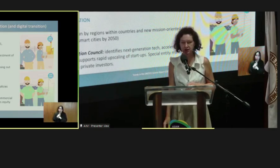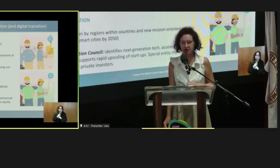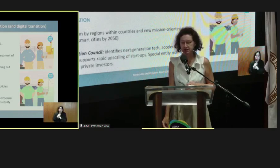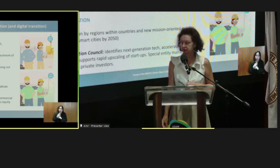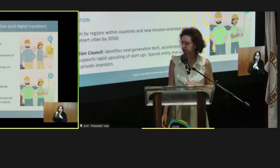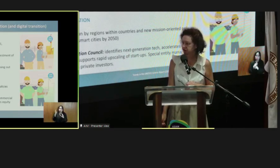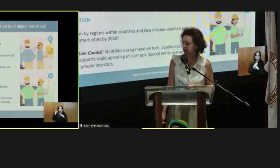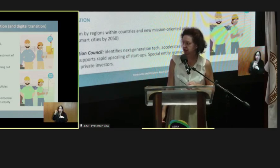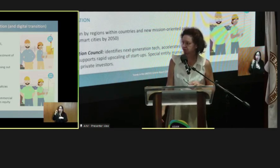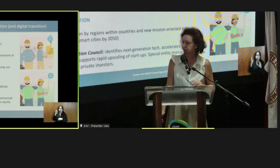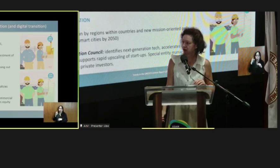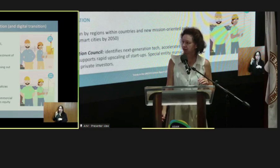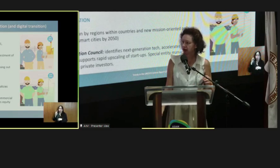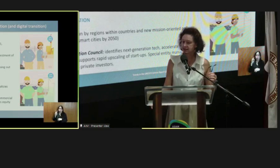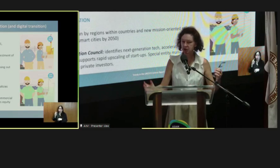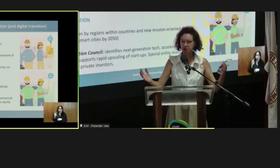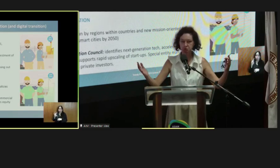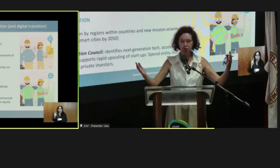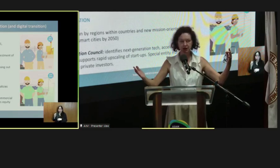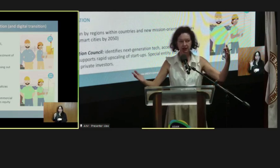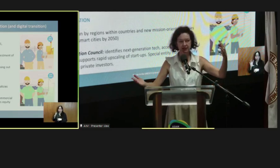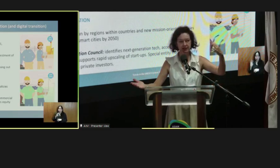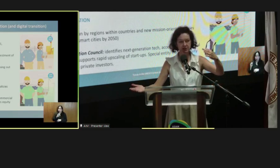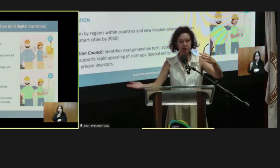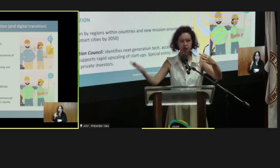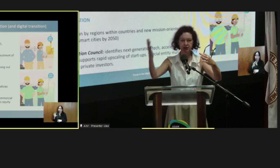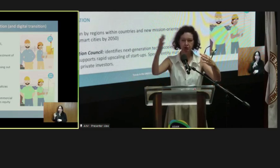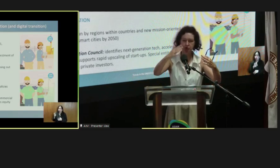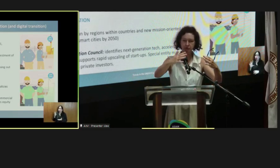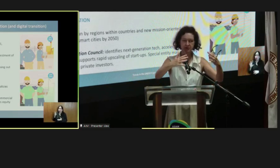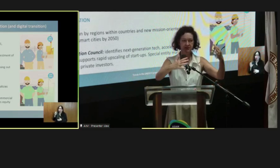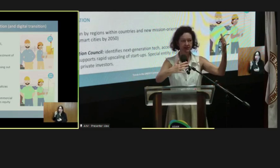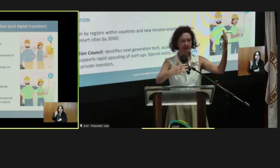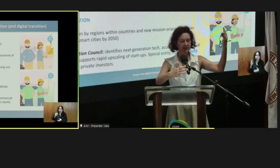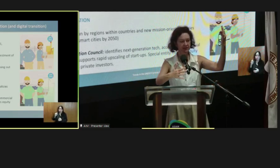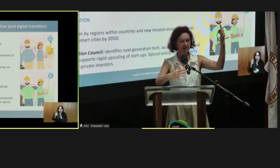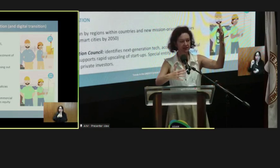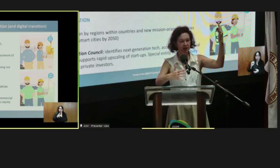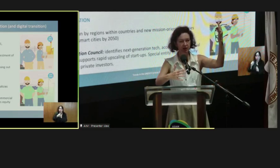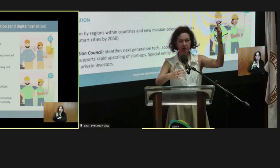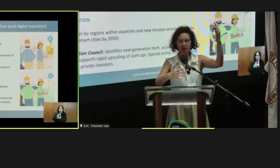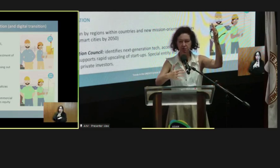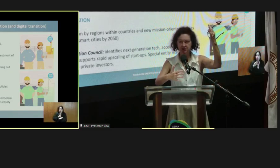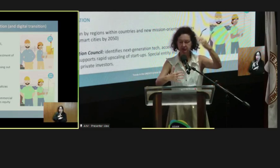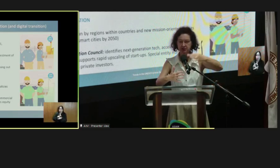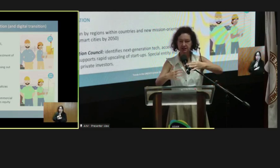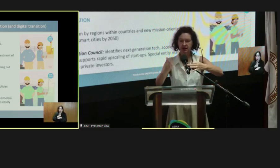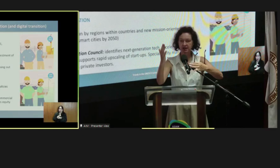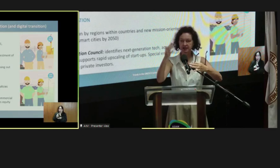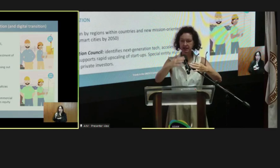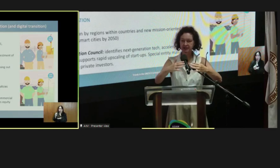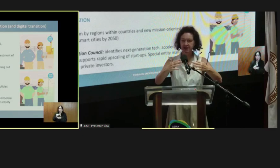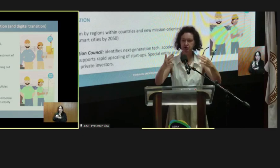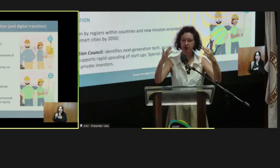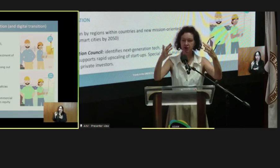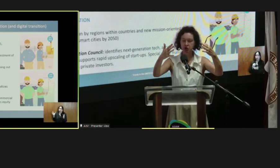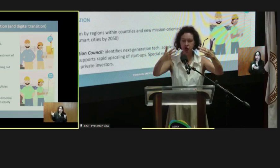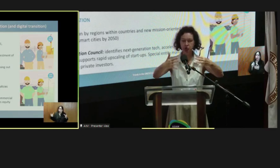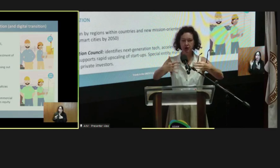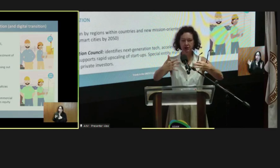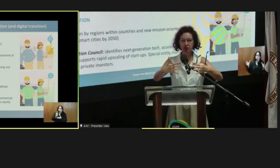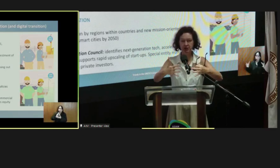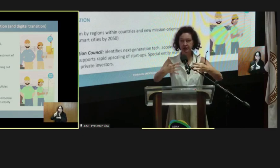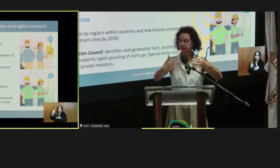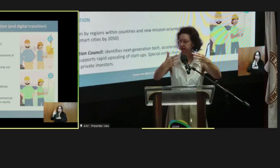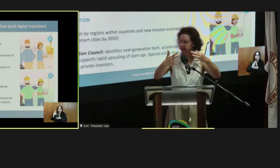by 2050. And the idea is to bring in industry, universities, civil society, etc.,